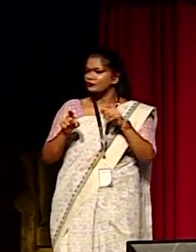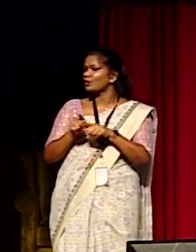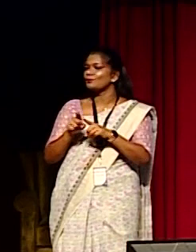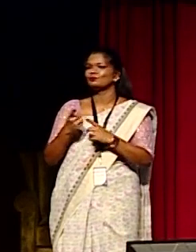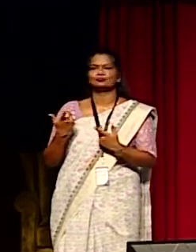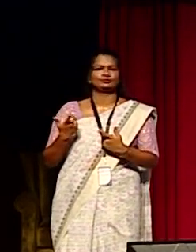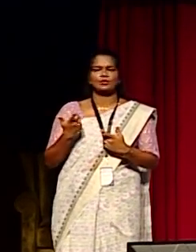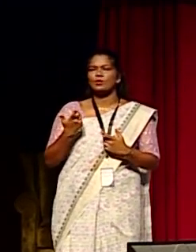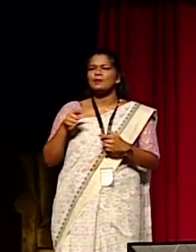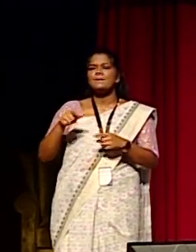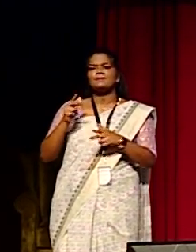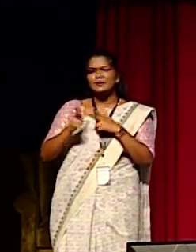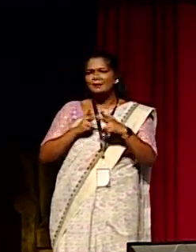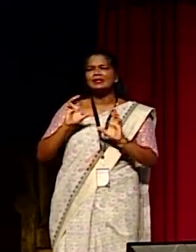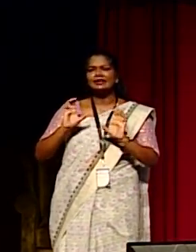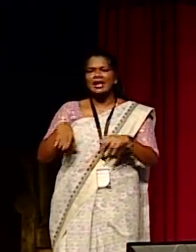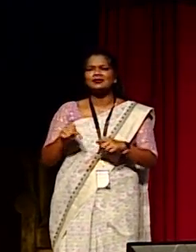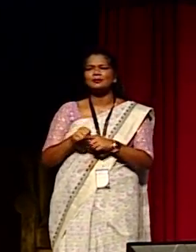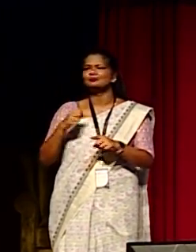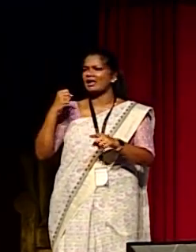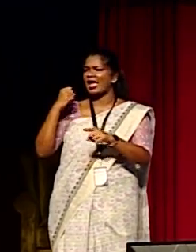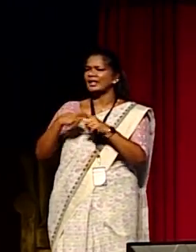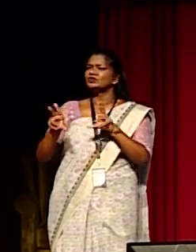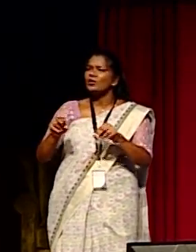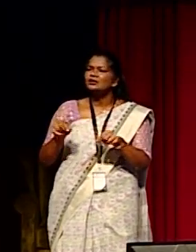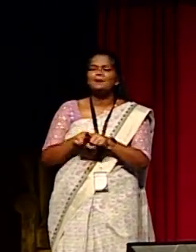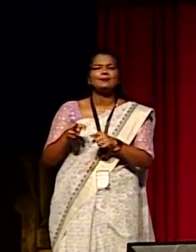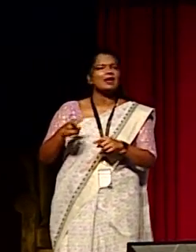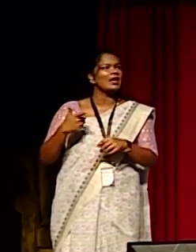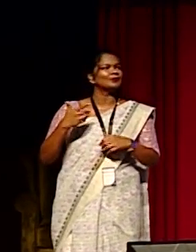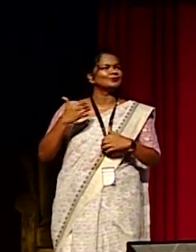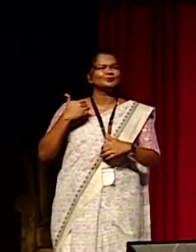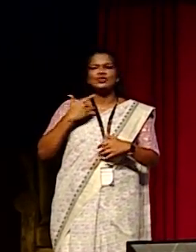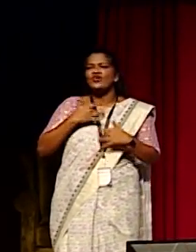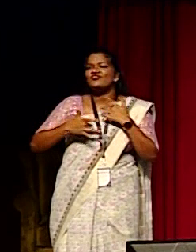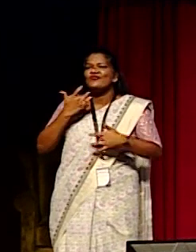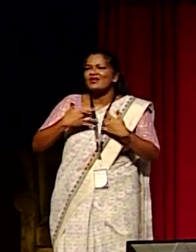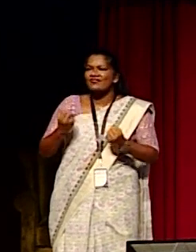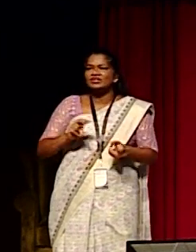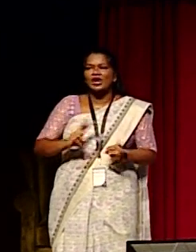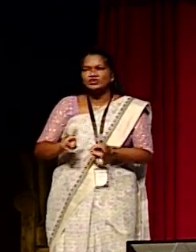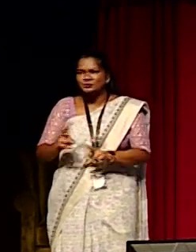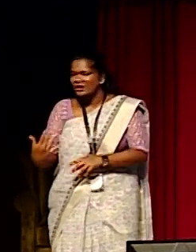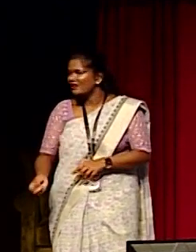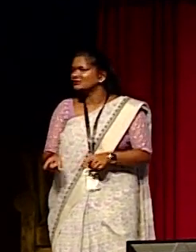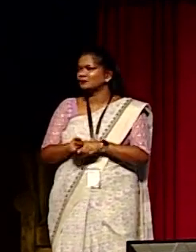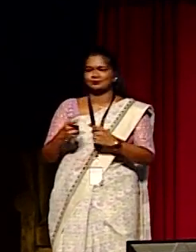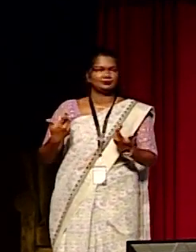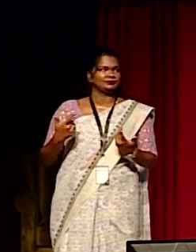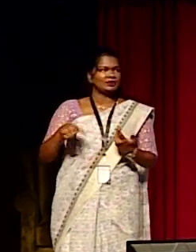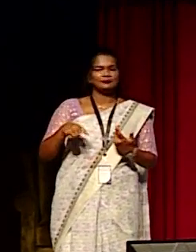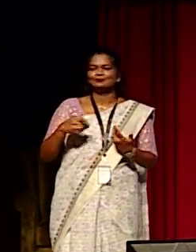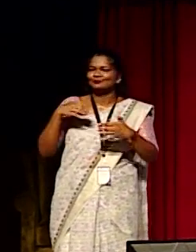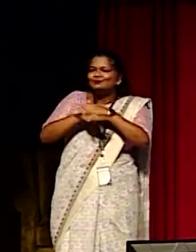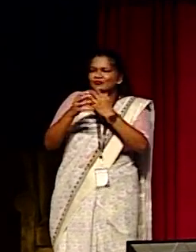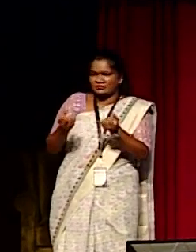and eversion so that people can negotiate rugged terrain without the ground reaction forces being transmitted to the stump socket